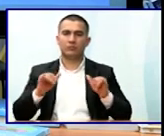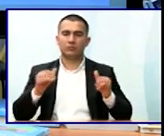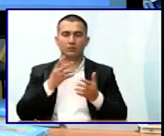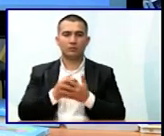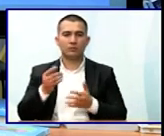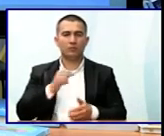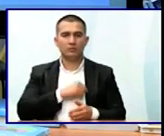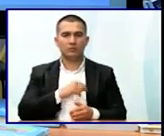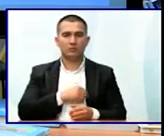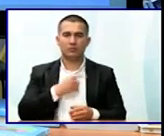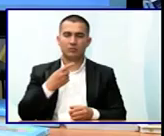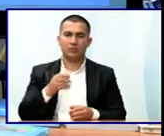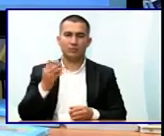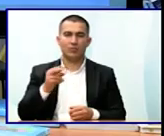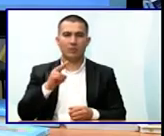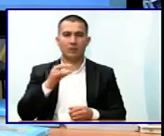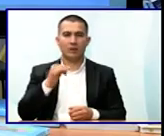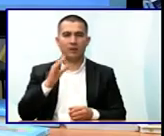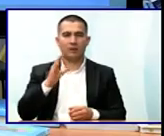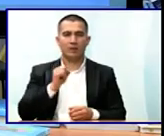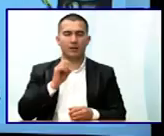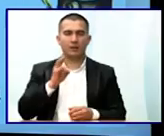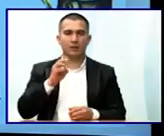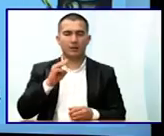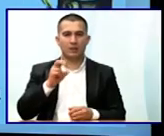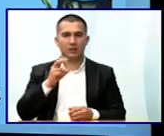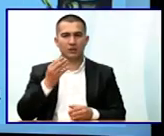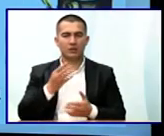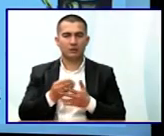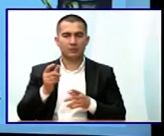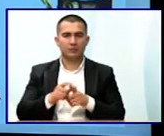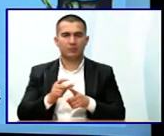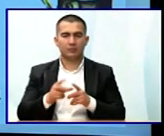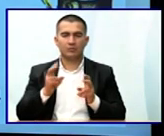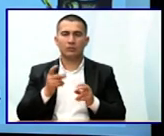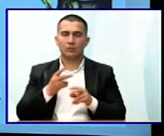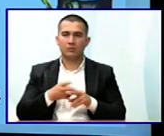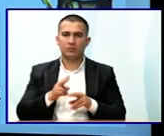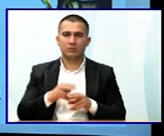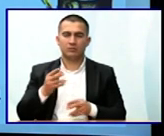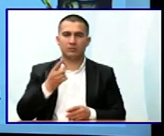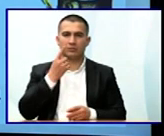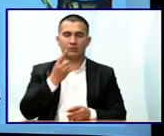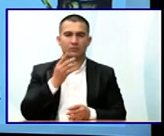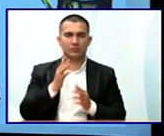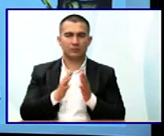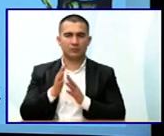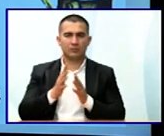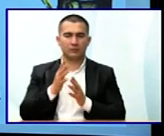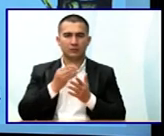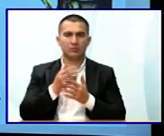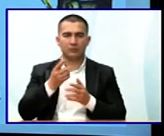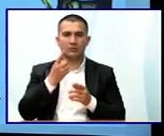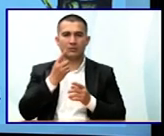yana biri payvandlash haqida gaplashib olamiz. Payvandlash deganda bir o'simlikning ma'lum